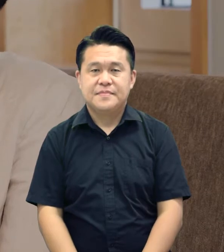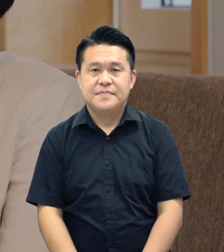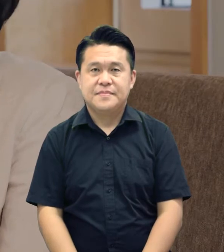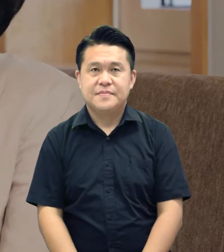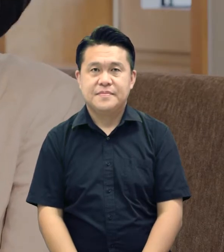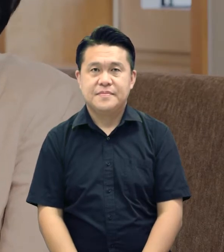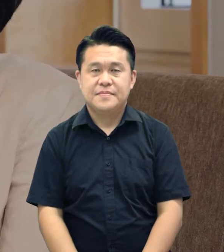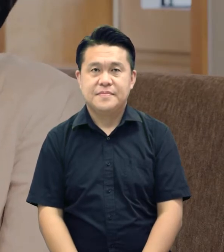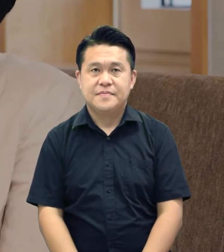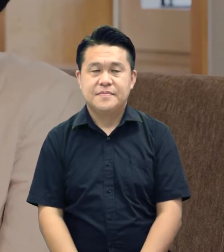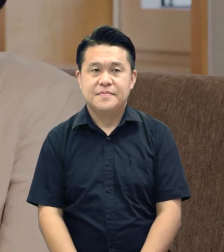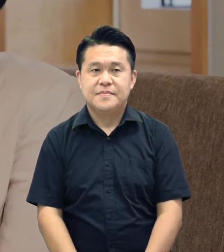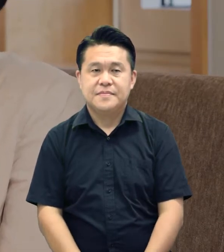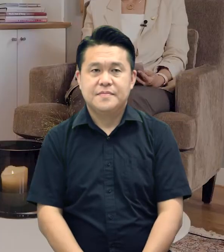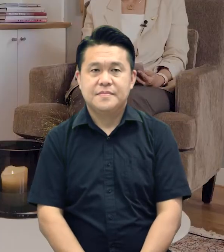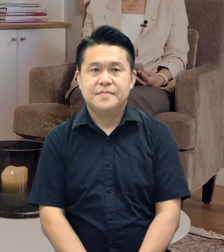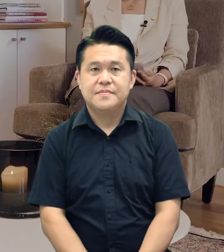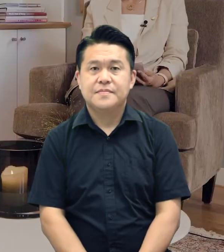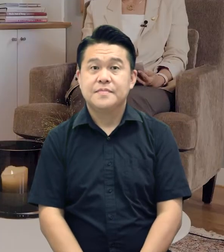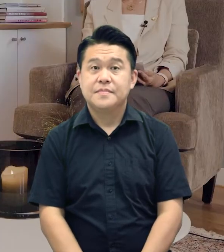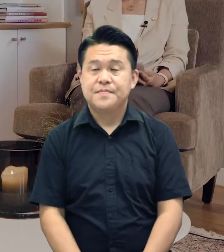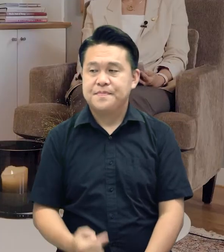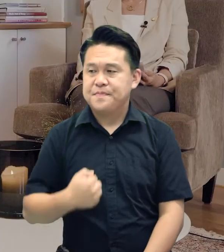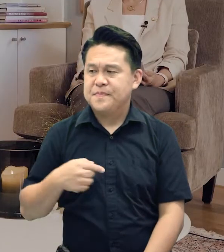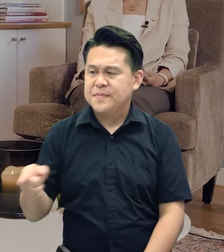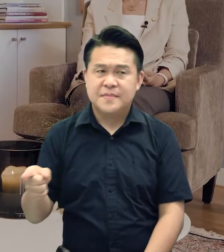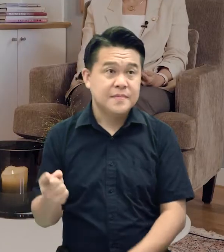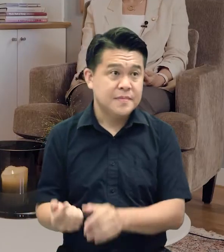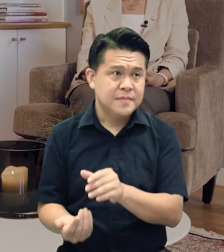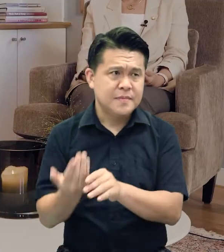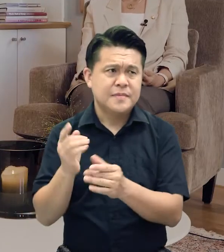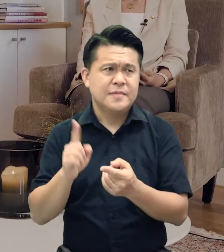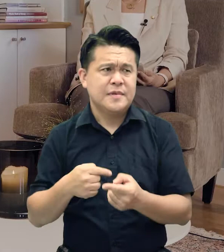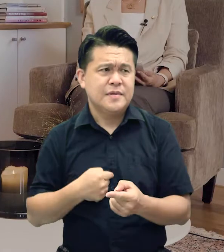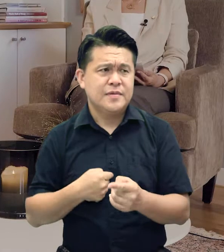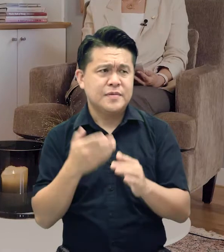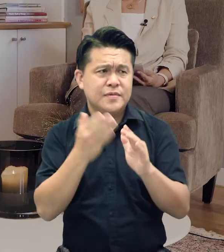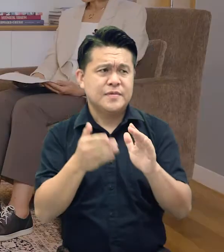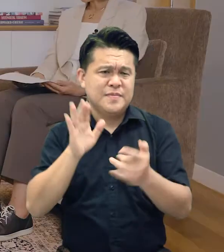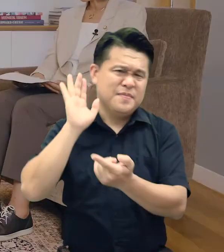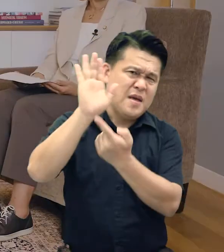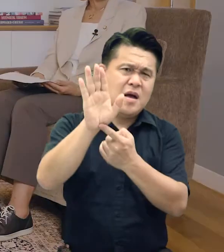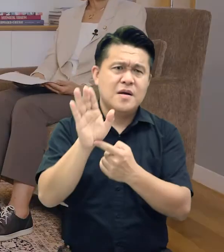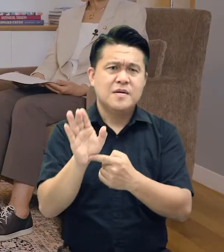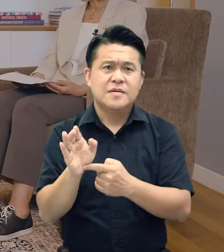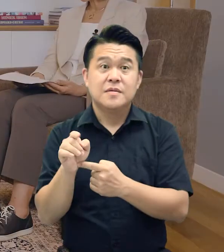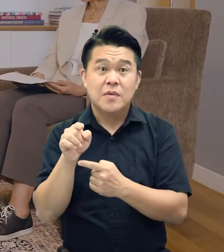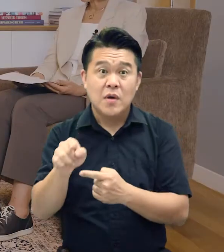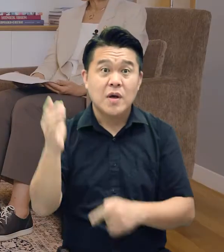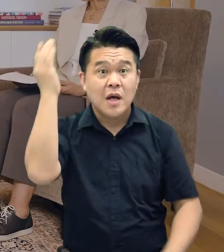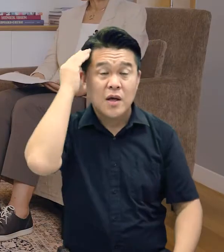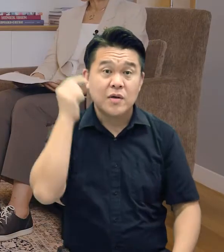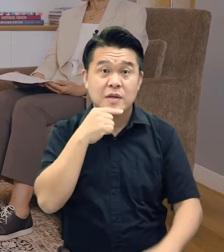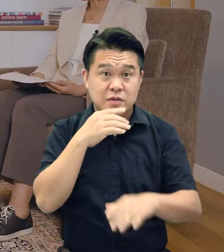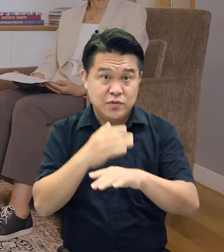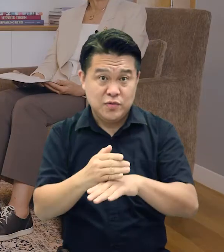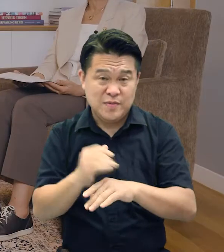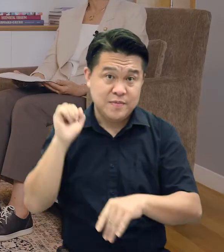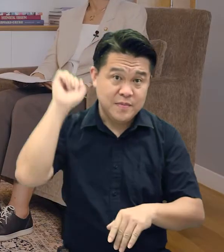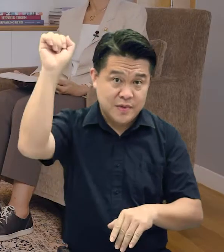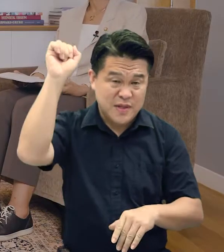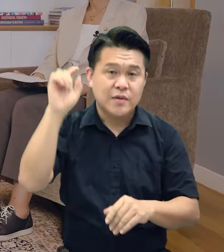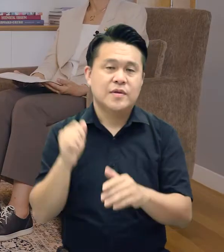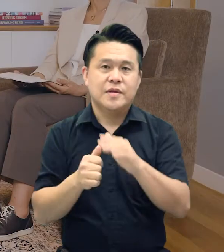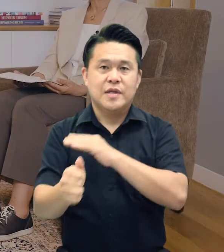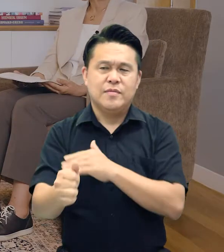sexually tortured by the police, and I made it public. So my incident has become a